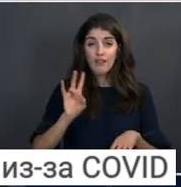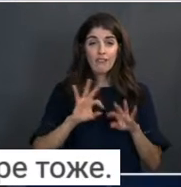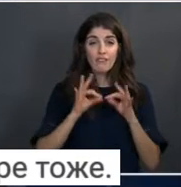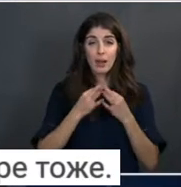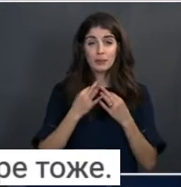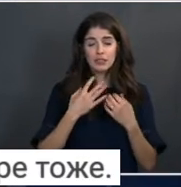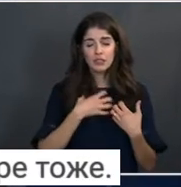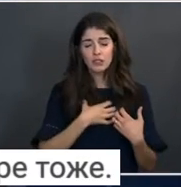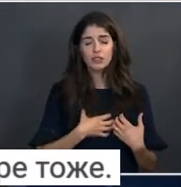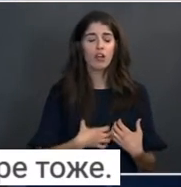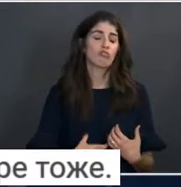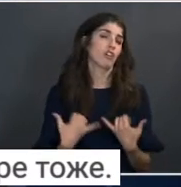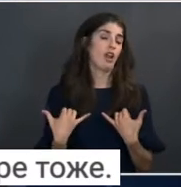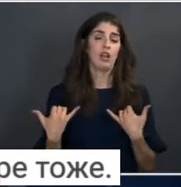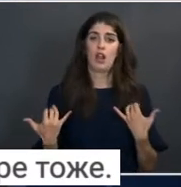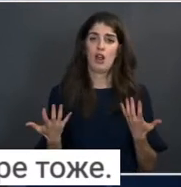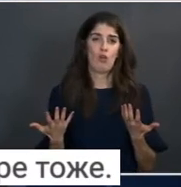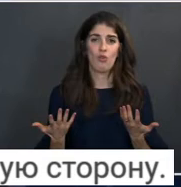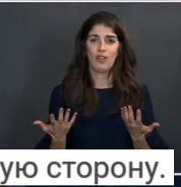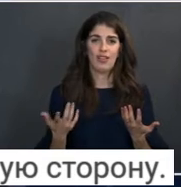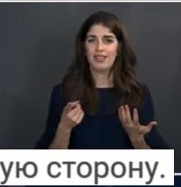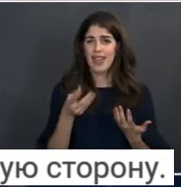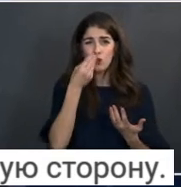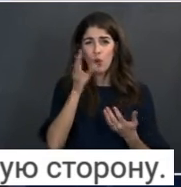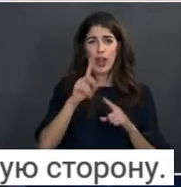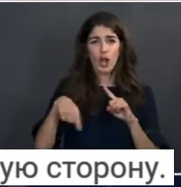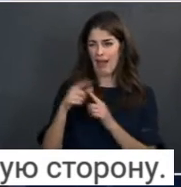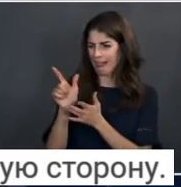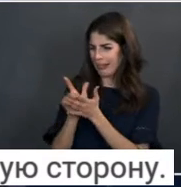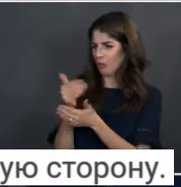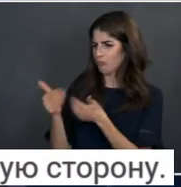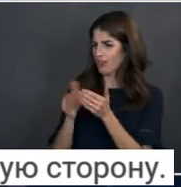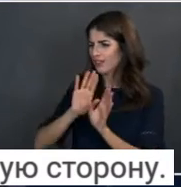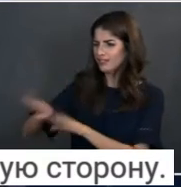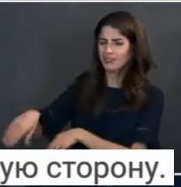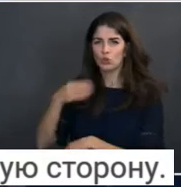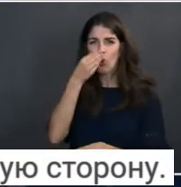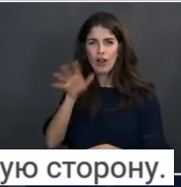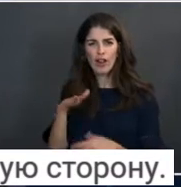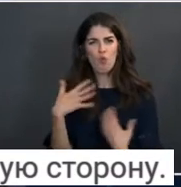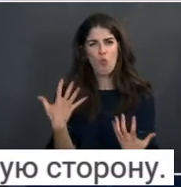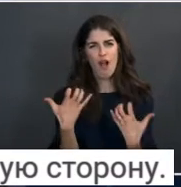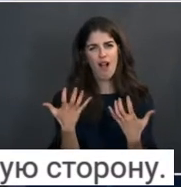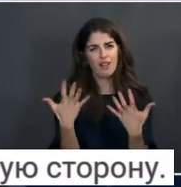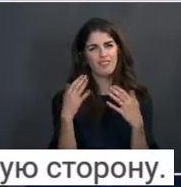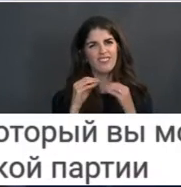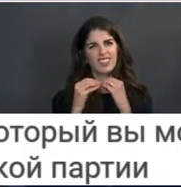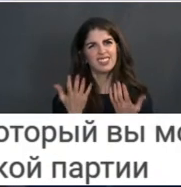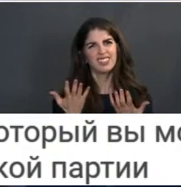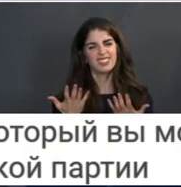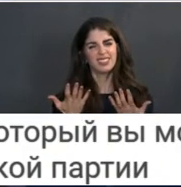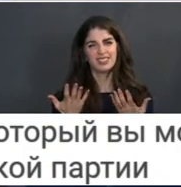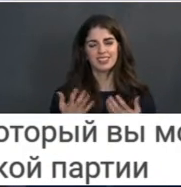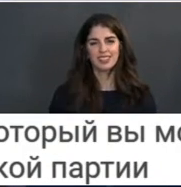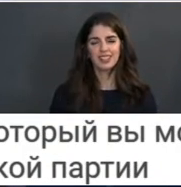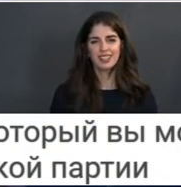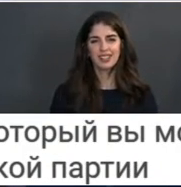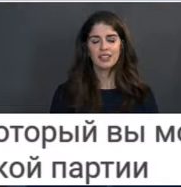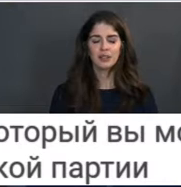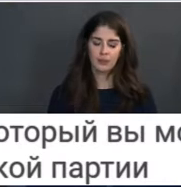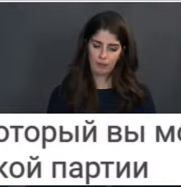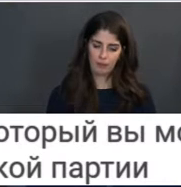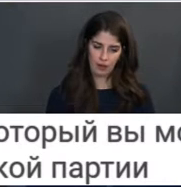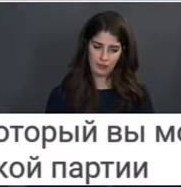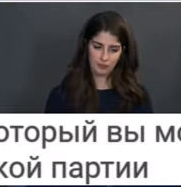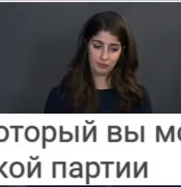to COVID care much about the procedure either. So I would flip it the other way to you. I think a fair question you might